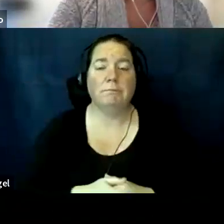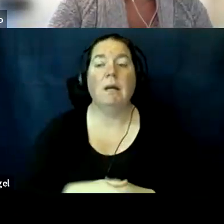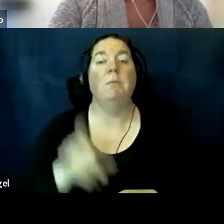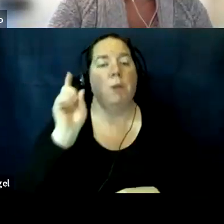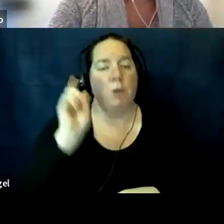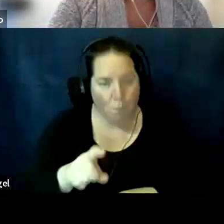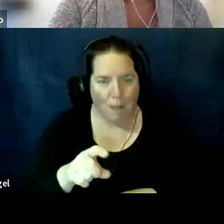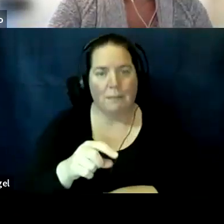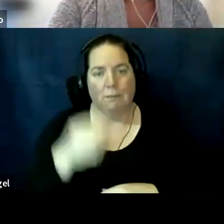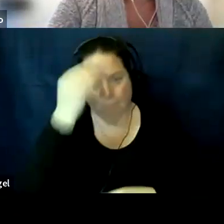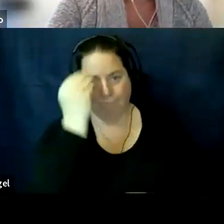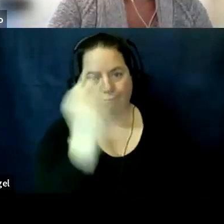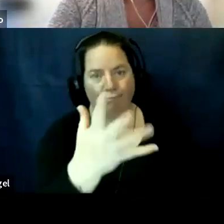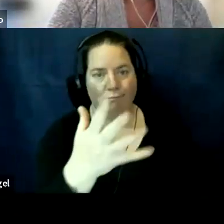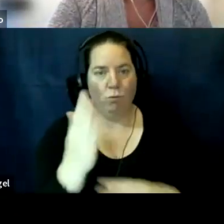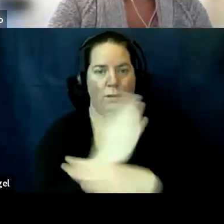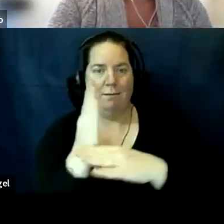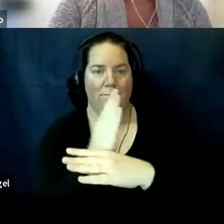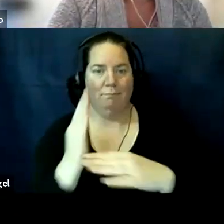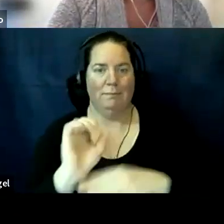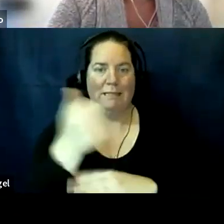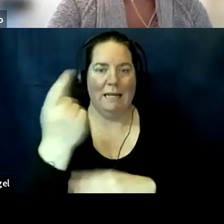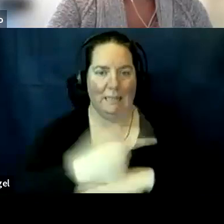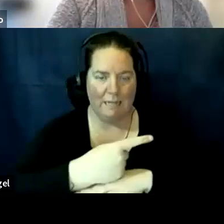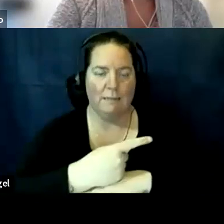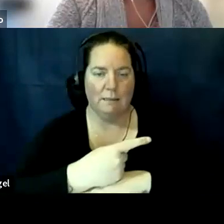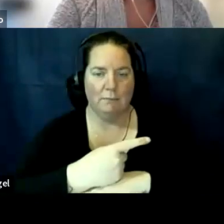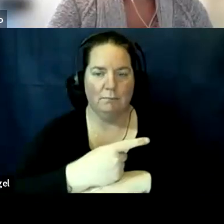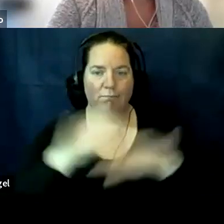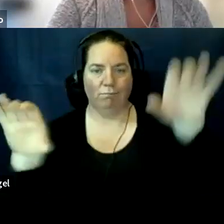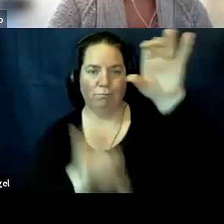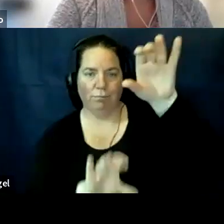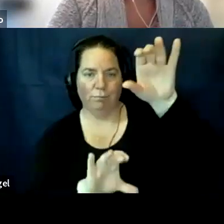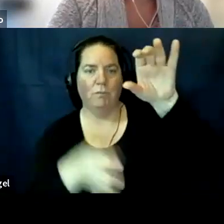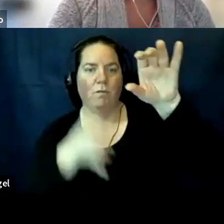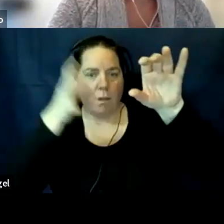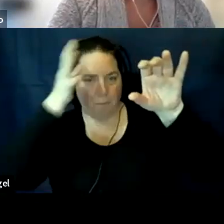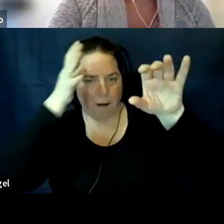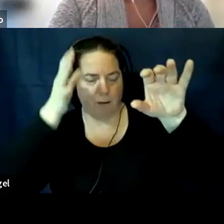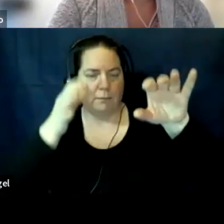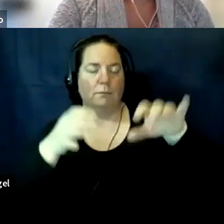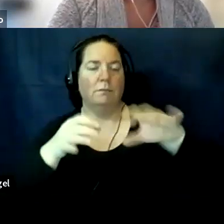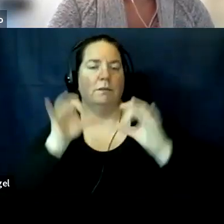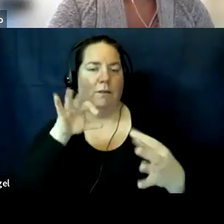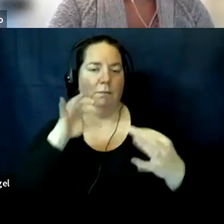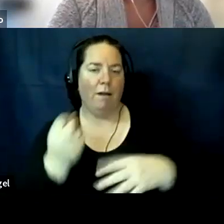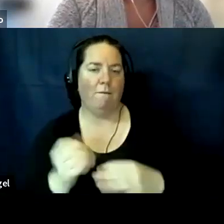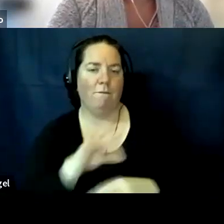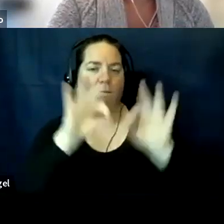those 10 days, it will be included in that special section of the IEP that's intended for the Form 12.